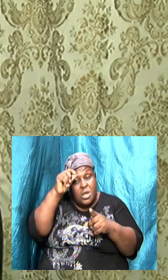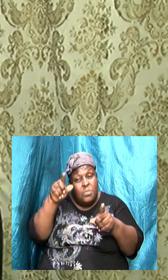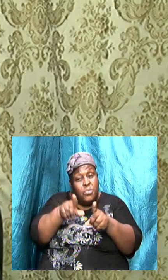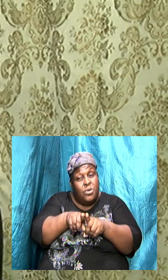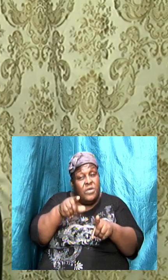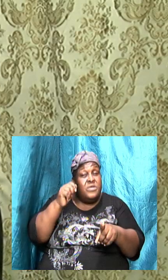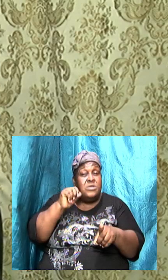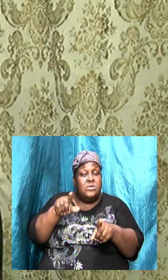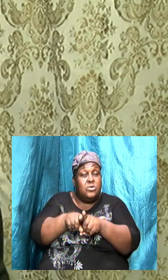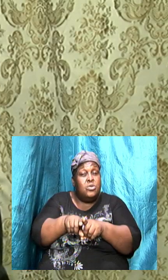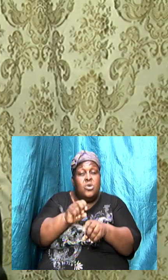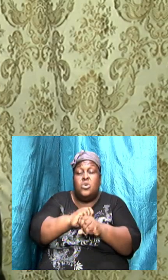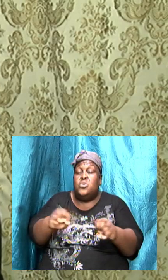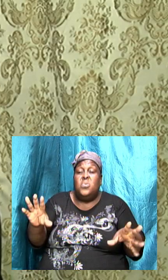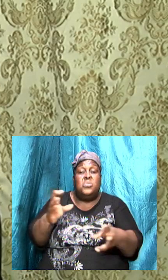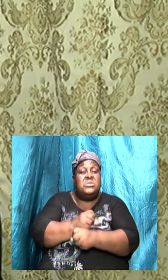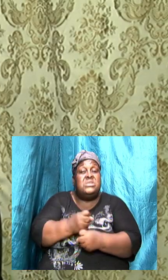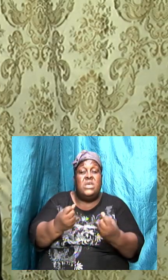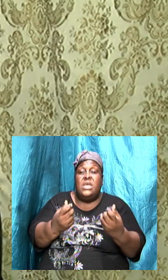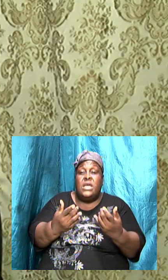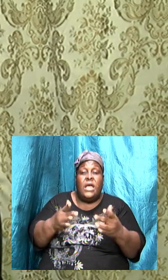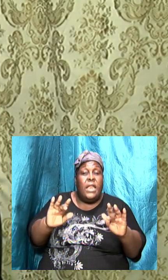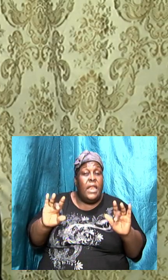not take it lightly.